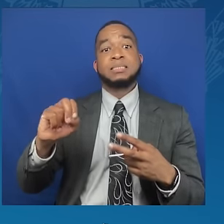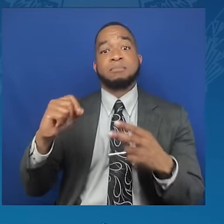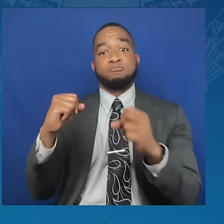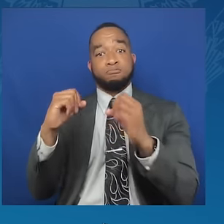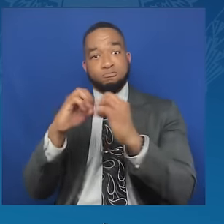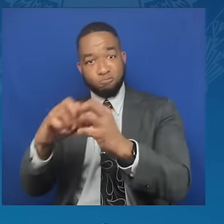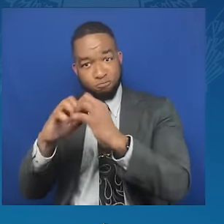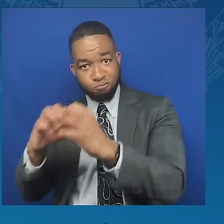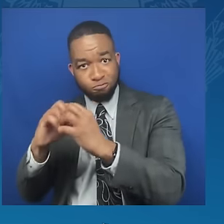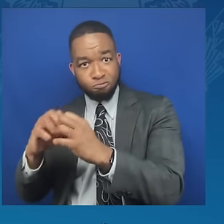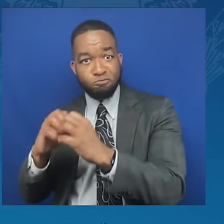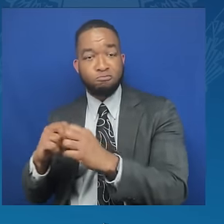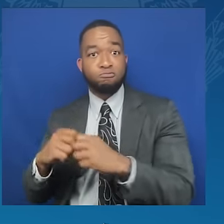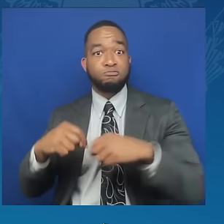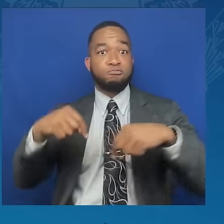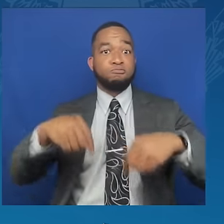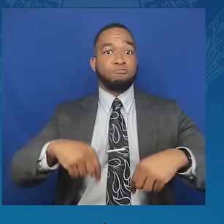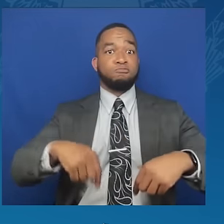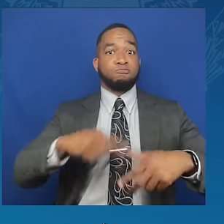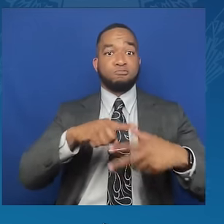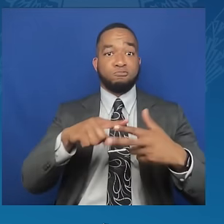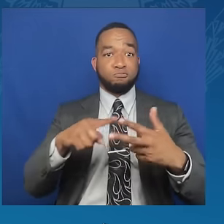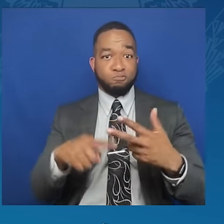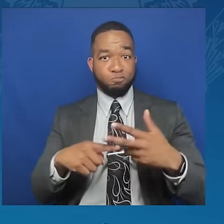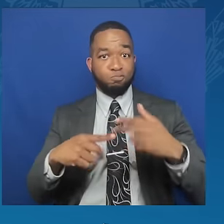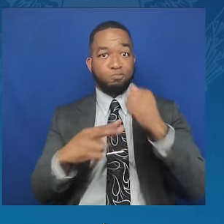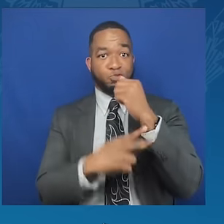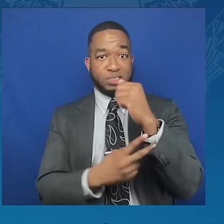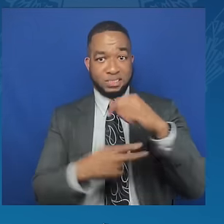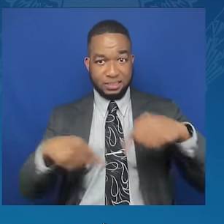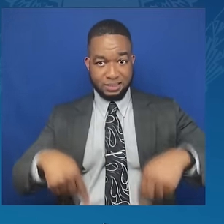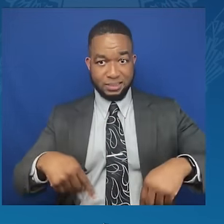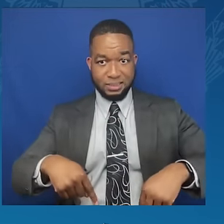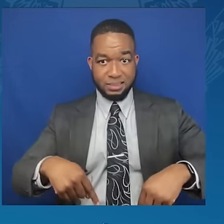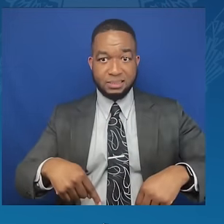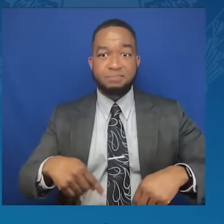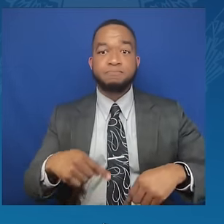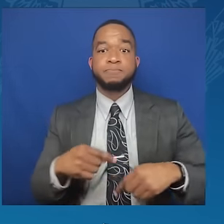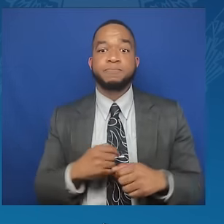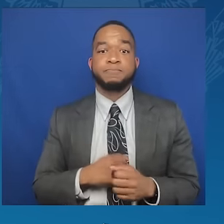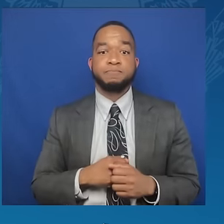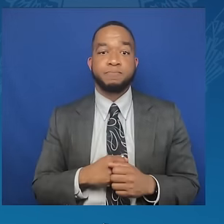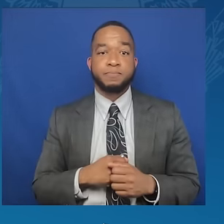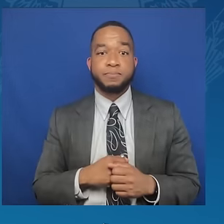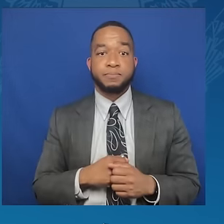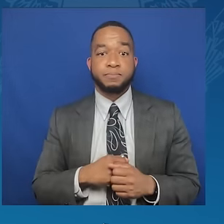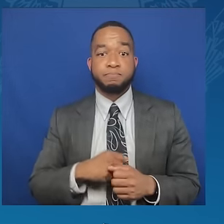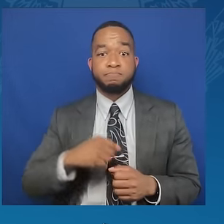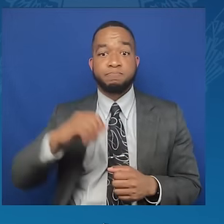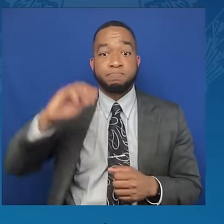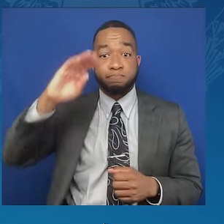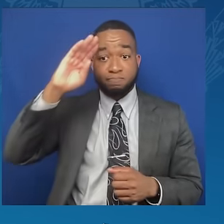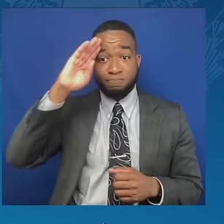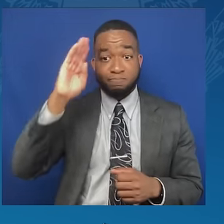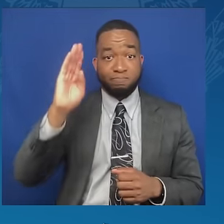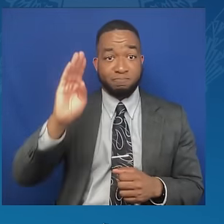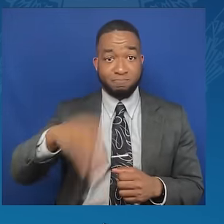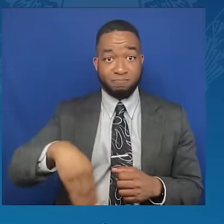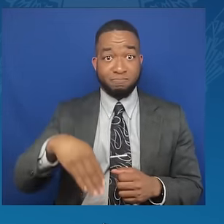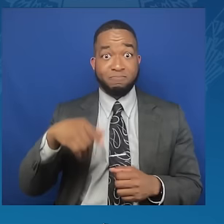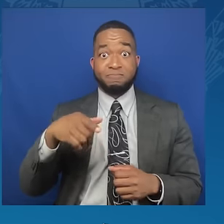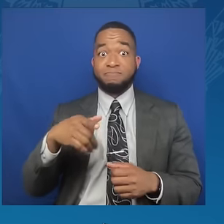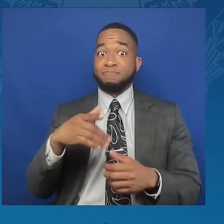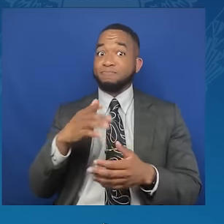And today we know our fight for freedom is not over. because in this moment we are